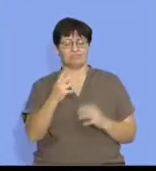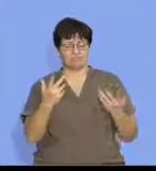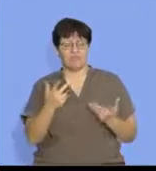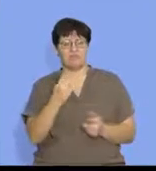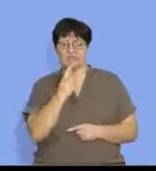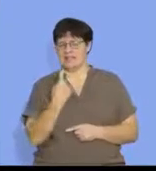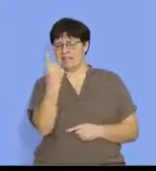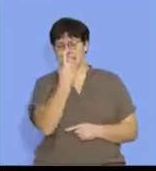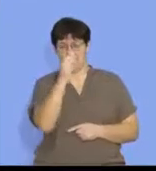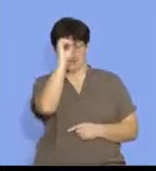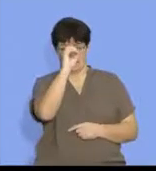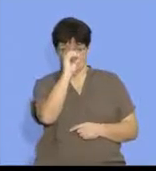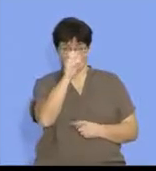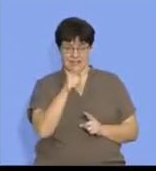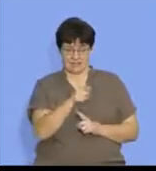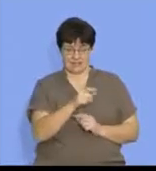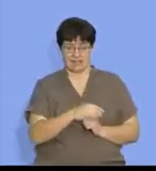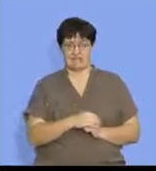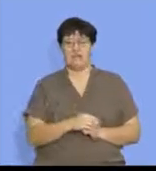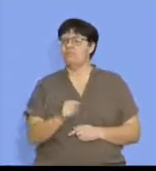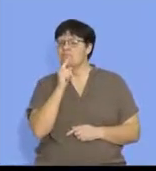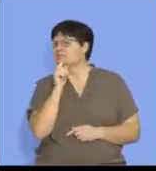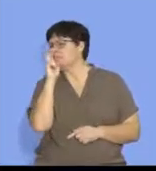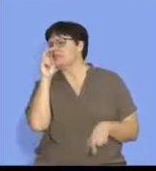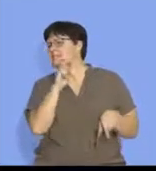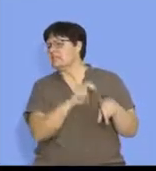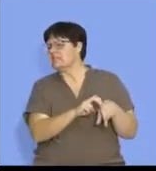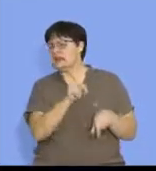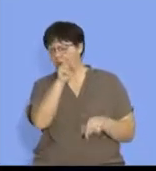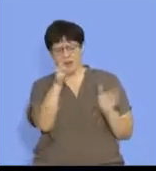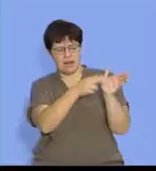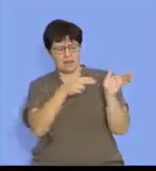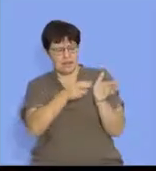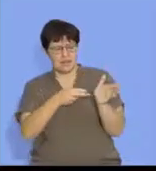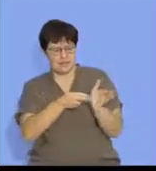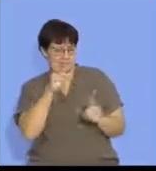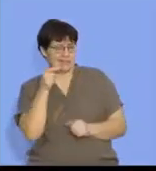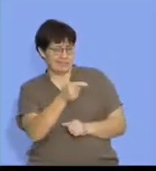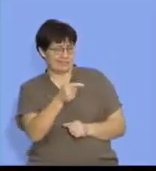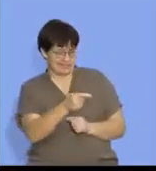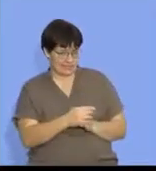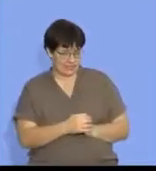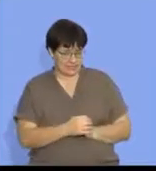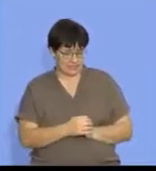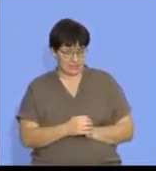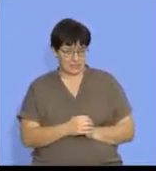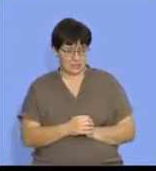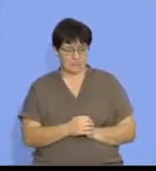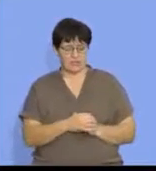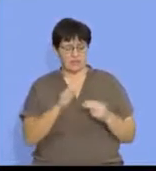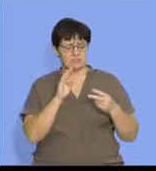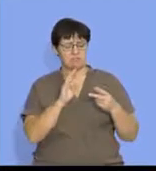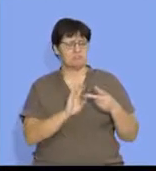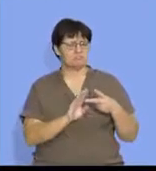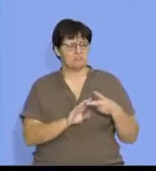a single cell, the bacterium. And you need to be able to label this structure. You need to be able to